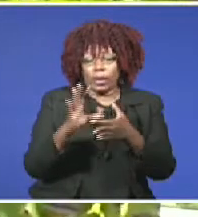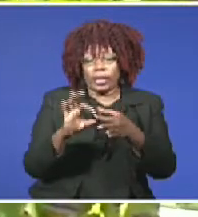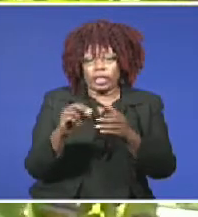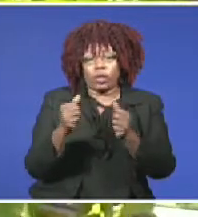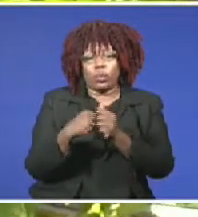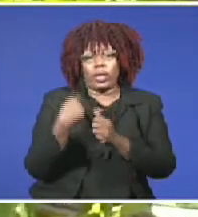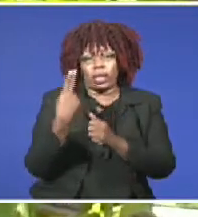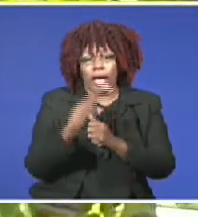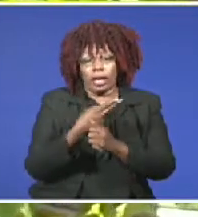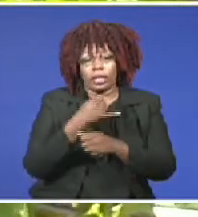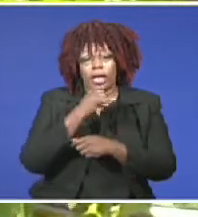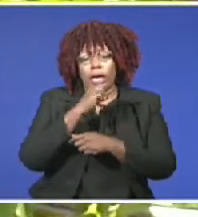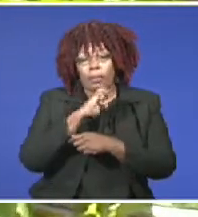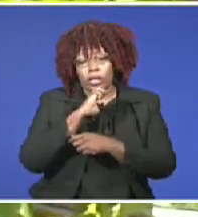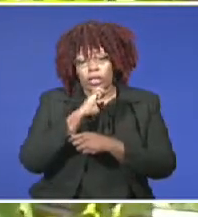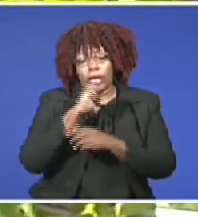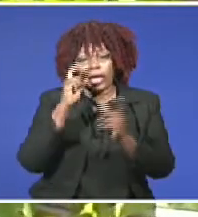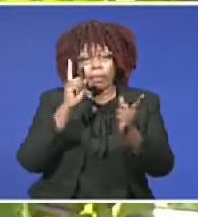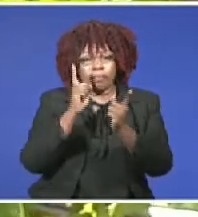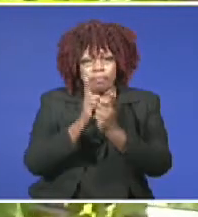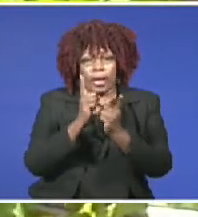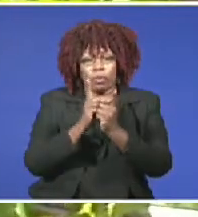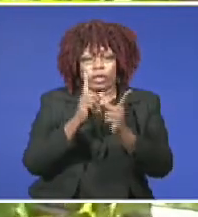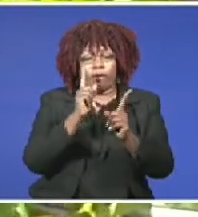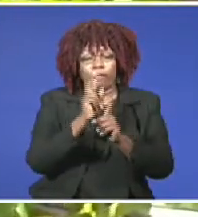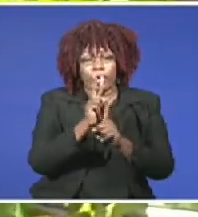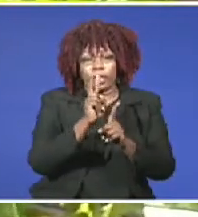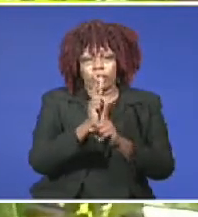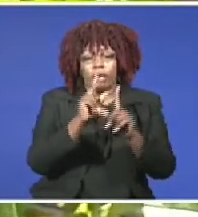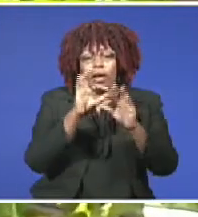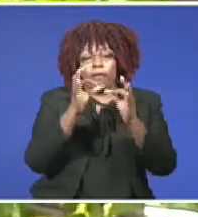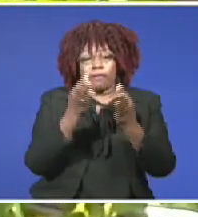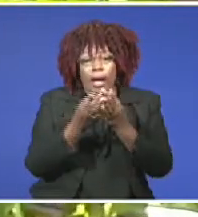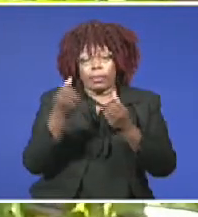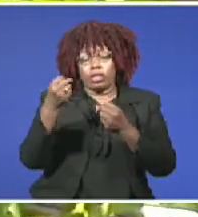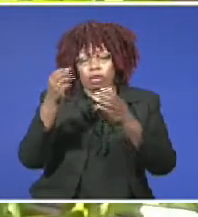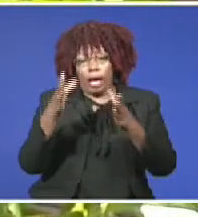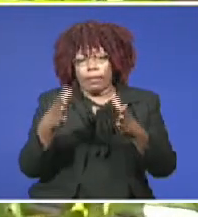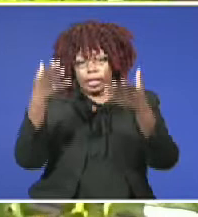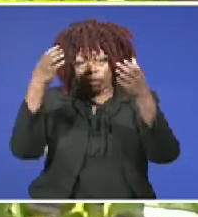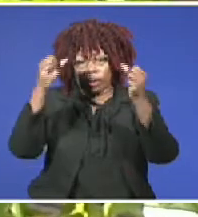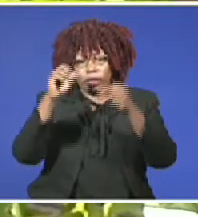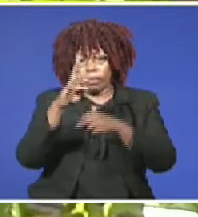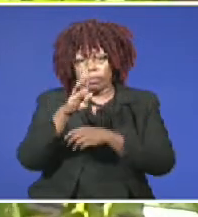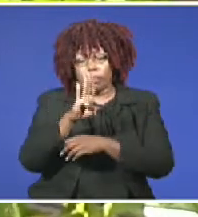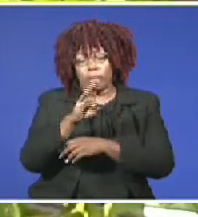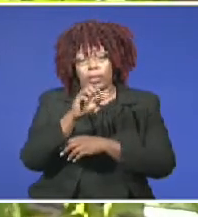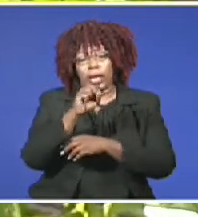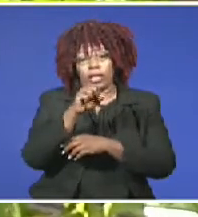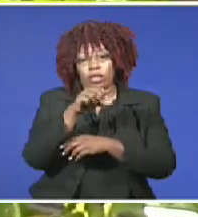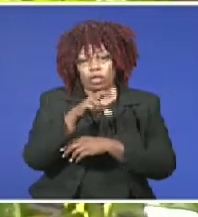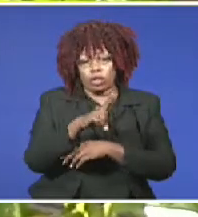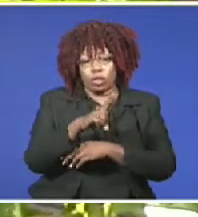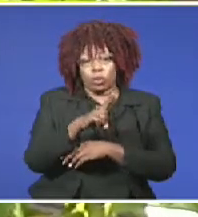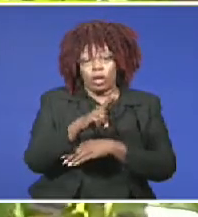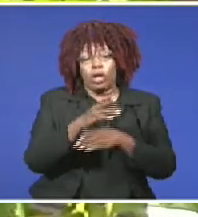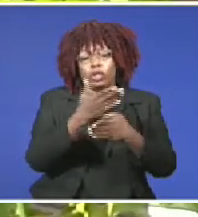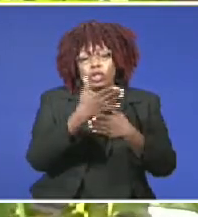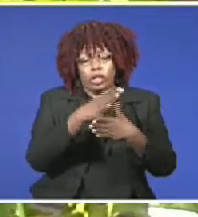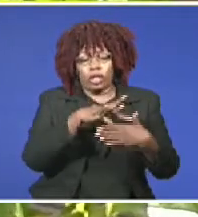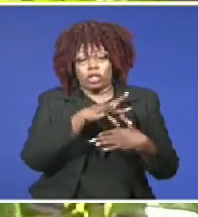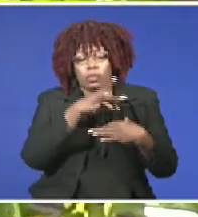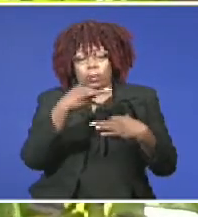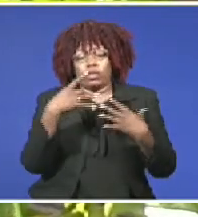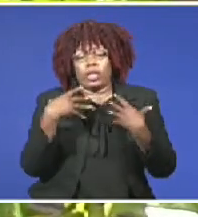Ellis said he met with the victim's family, the driver, the driver's mother, and the president of the BPSU, offering spiritual healing